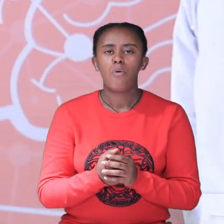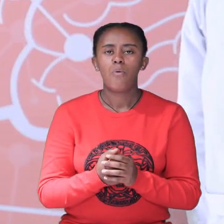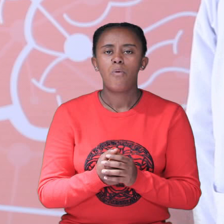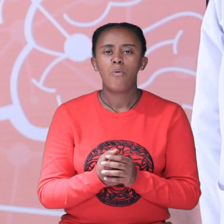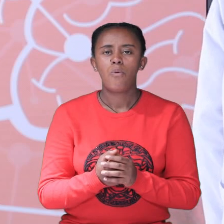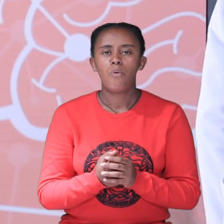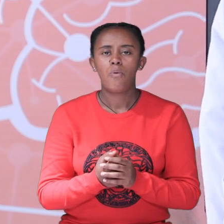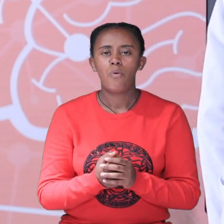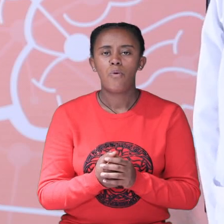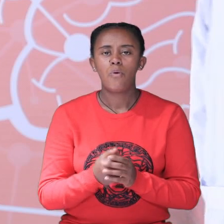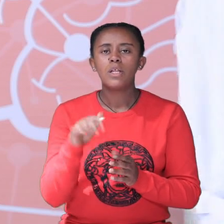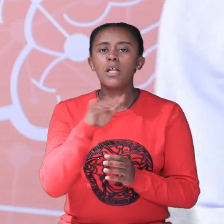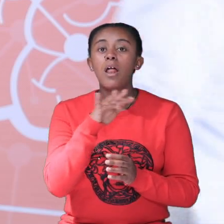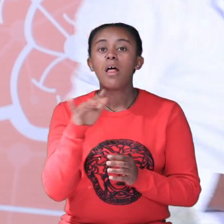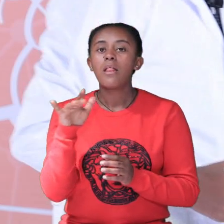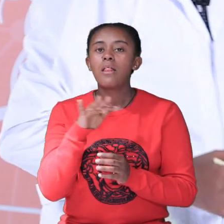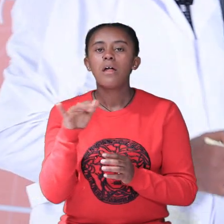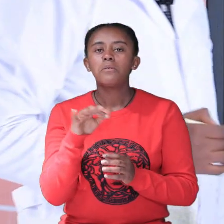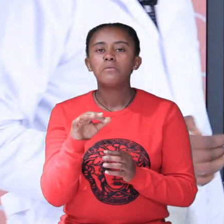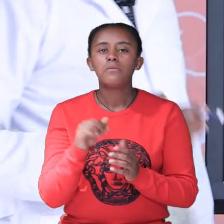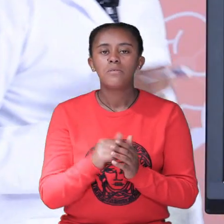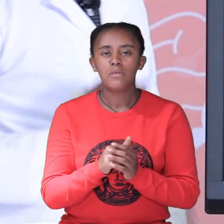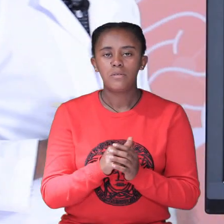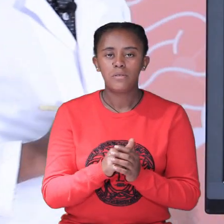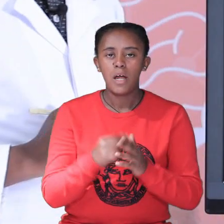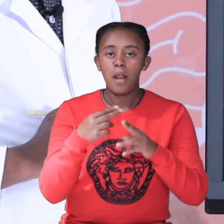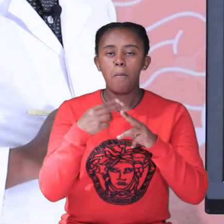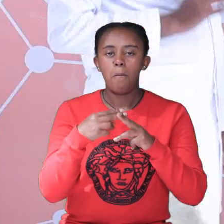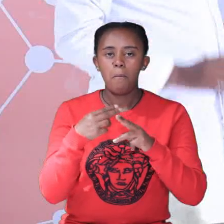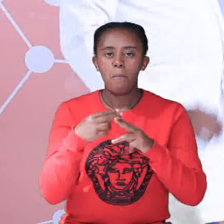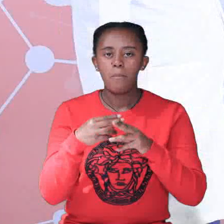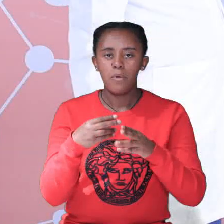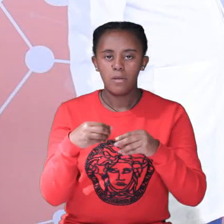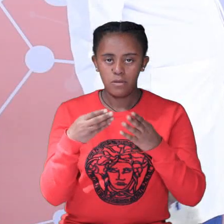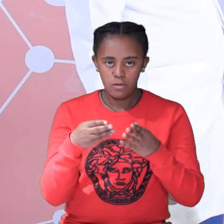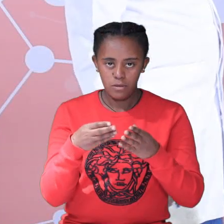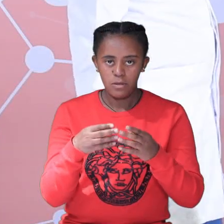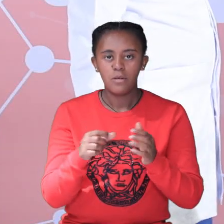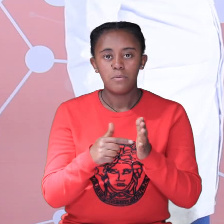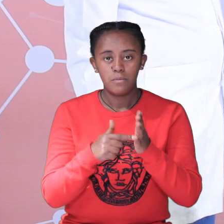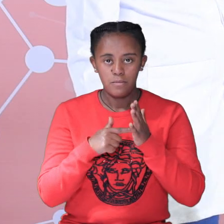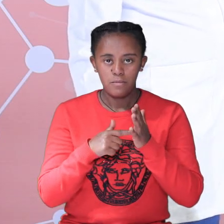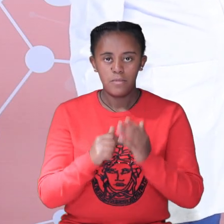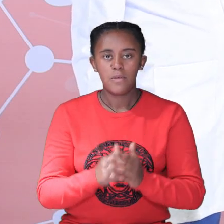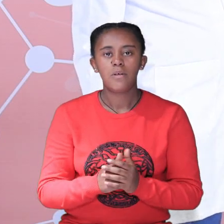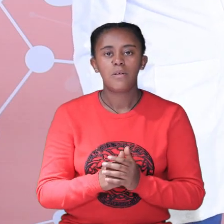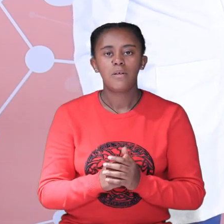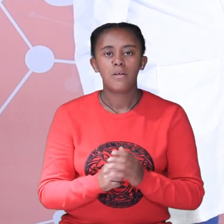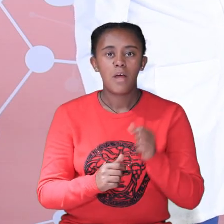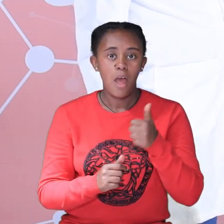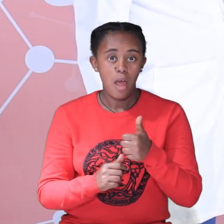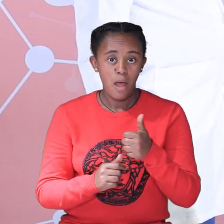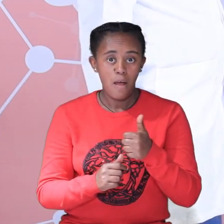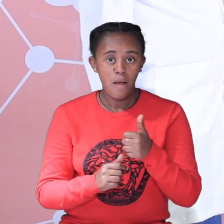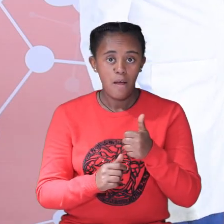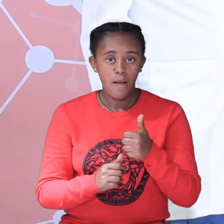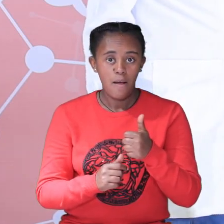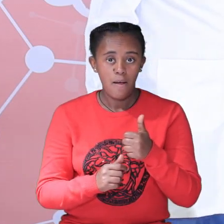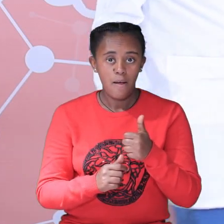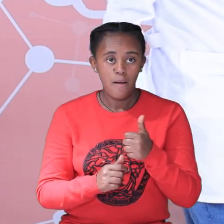the reflection of light from a mirror are labeled on this figure.